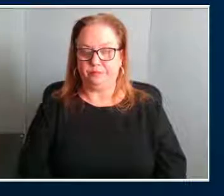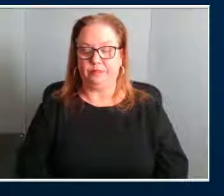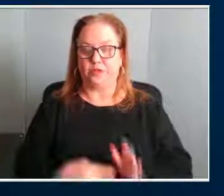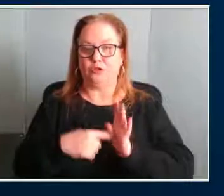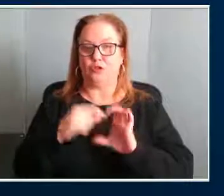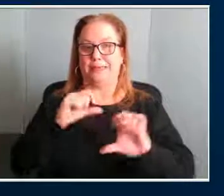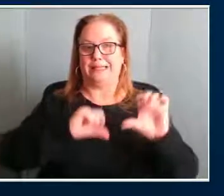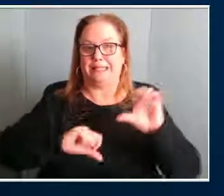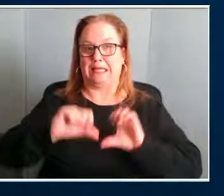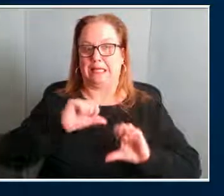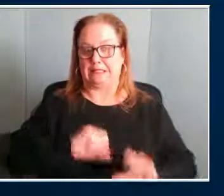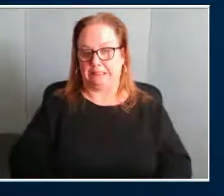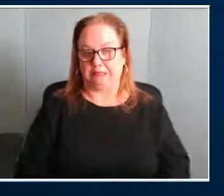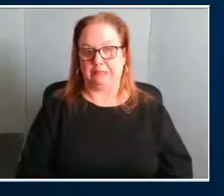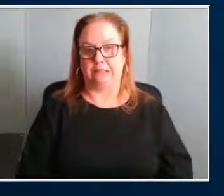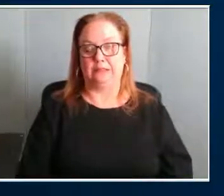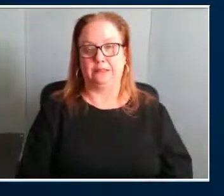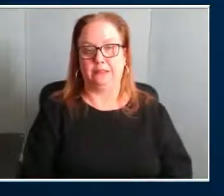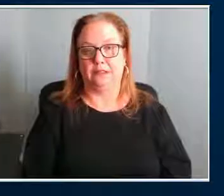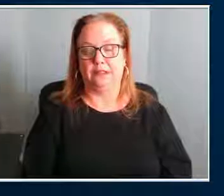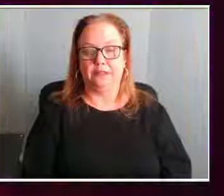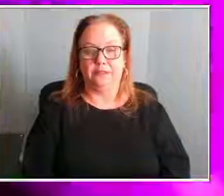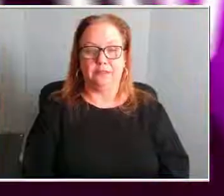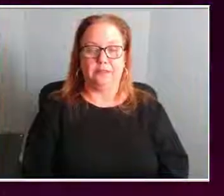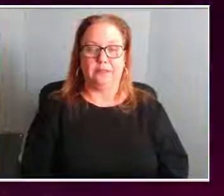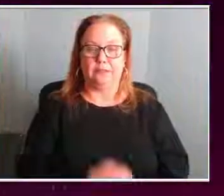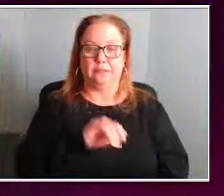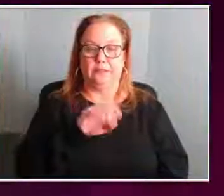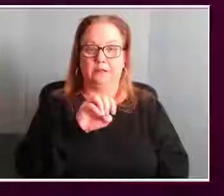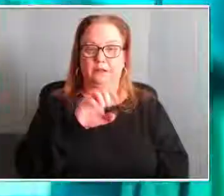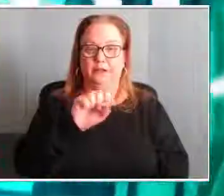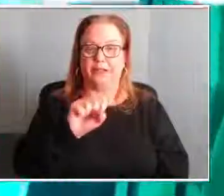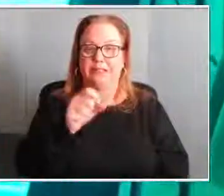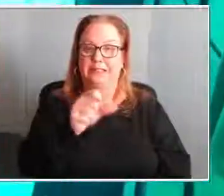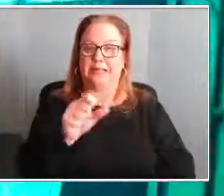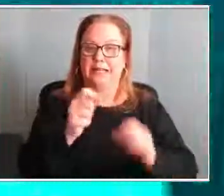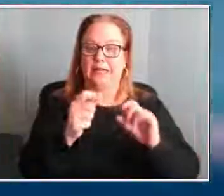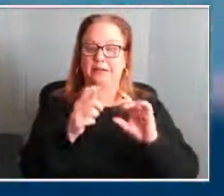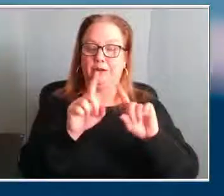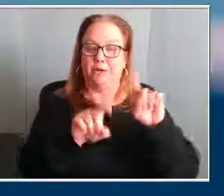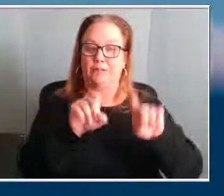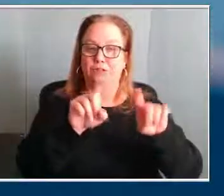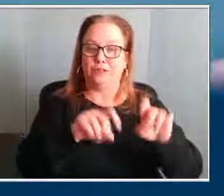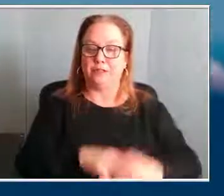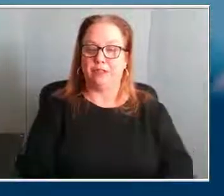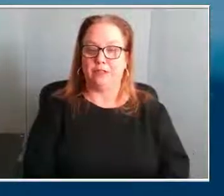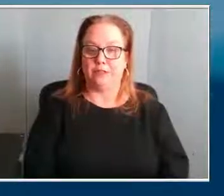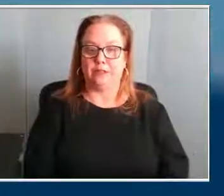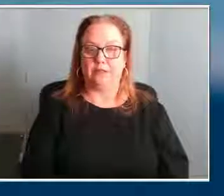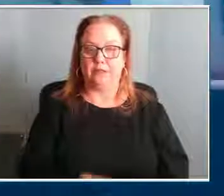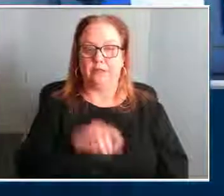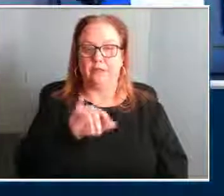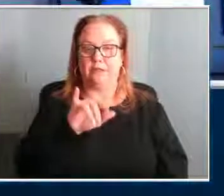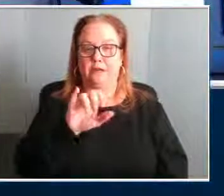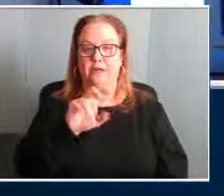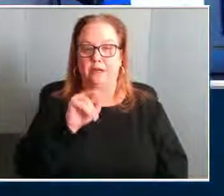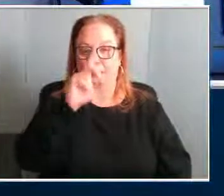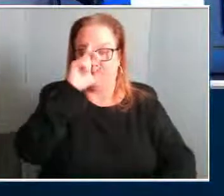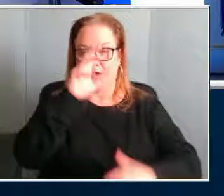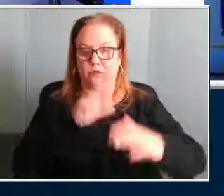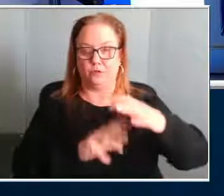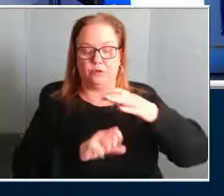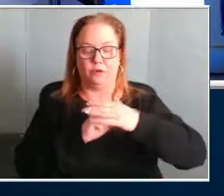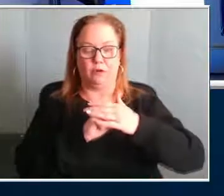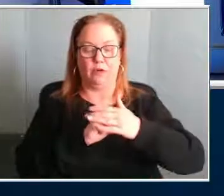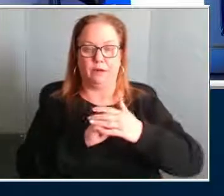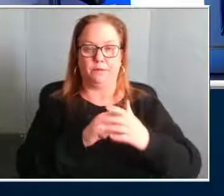That's right. It's really true, good stuff. All right, Jess, let's see what questions you got out there. Yen wants to know, would stroke bring